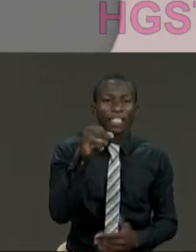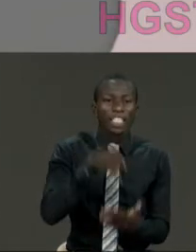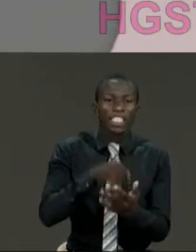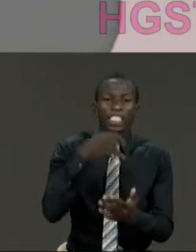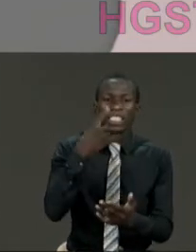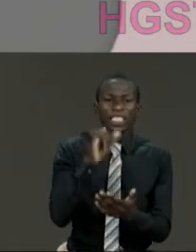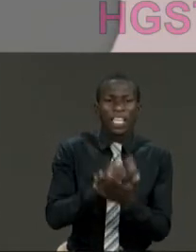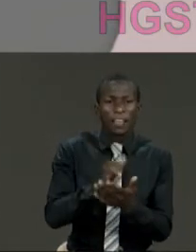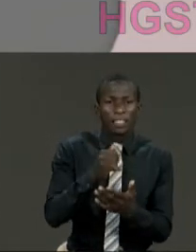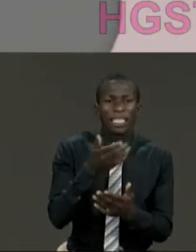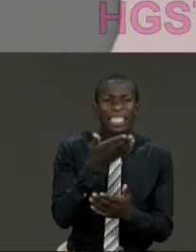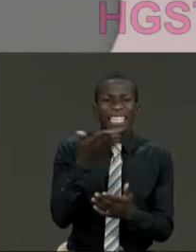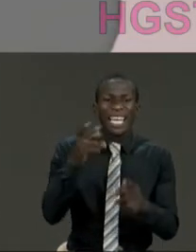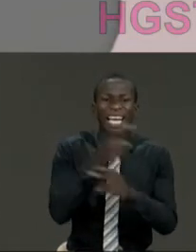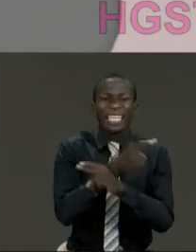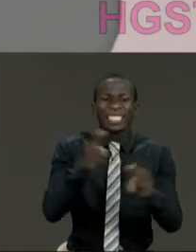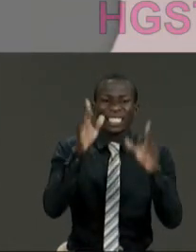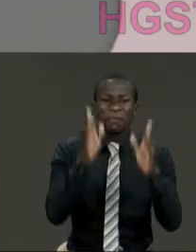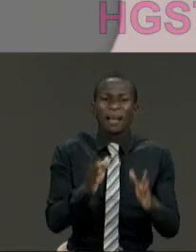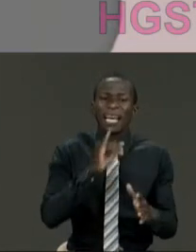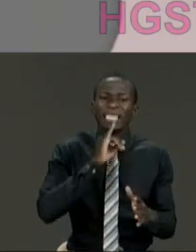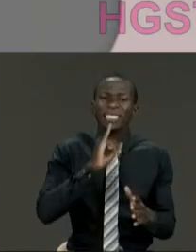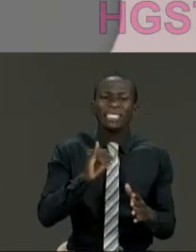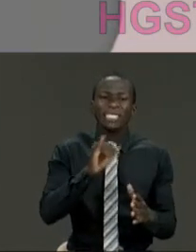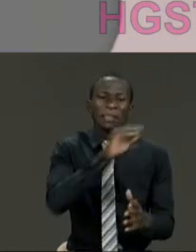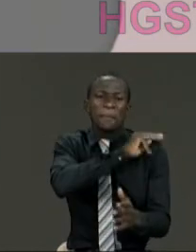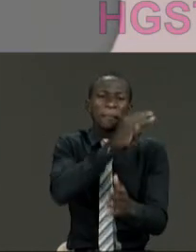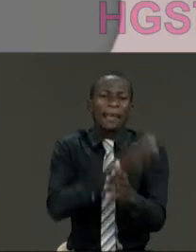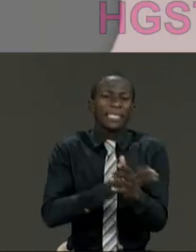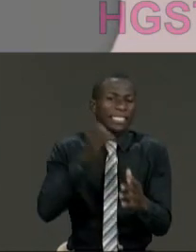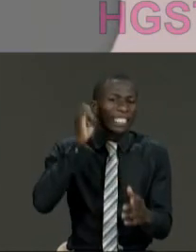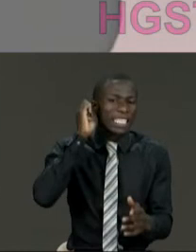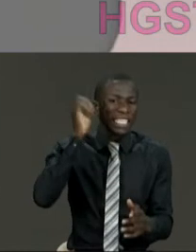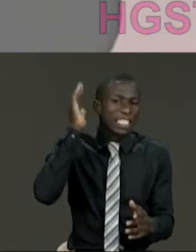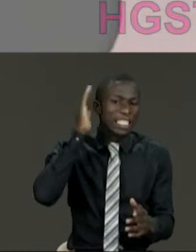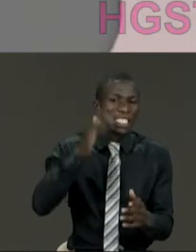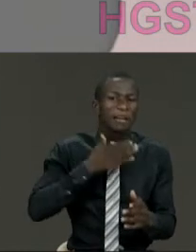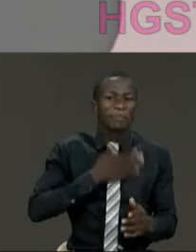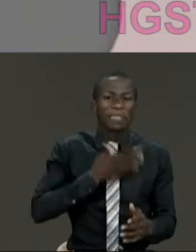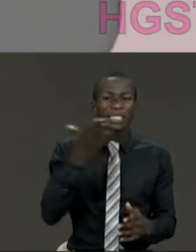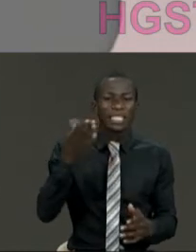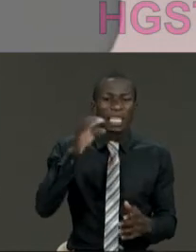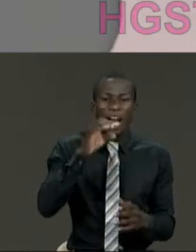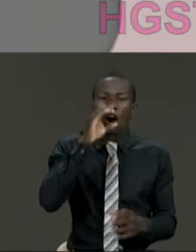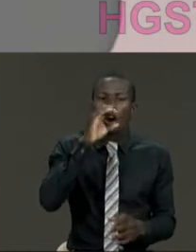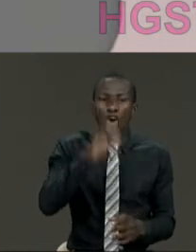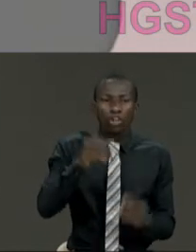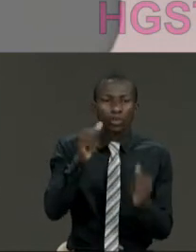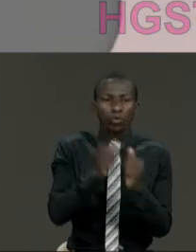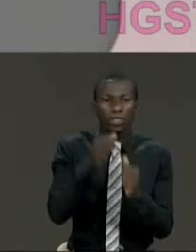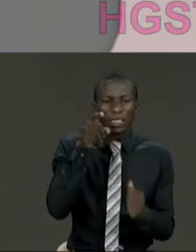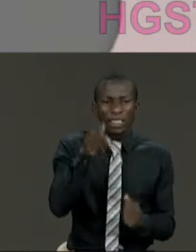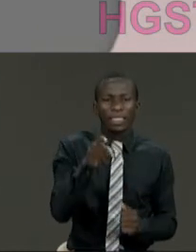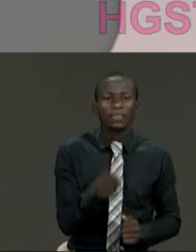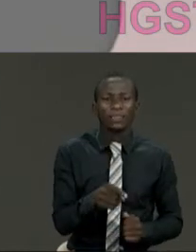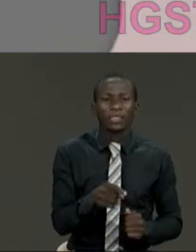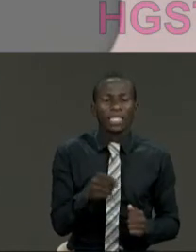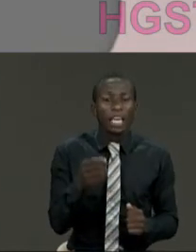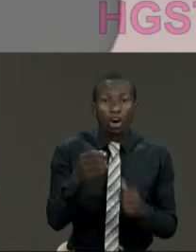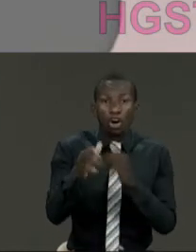for their Redeemer is mighty. He shall plead their cause with thee. The one who is holding you is